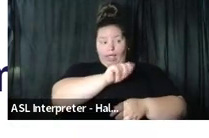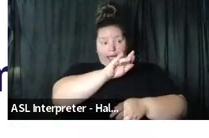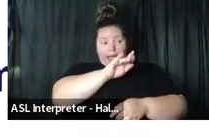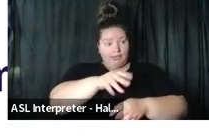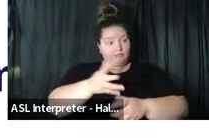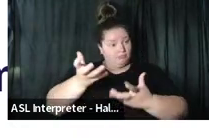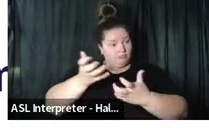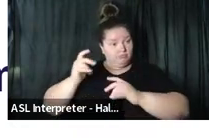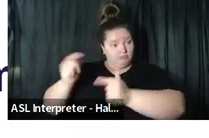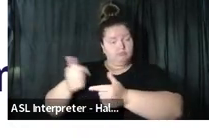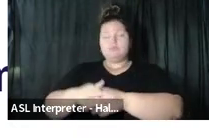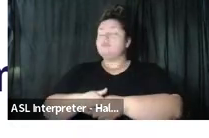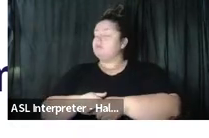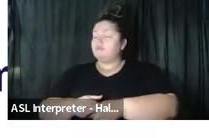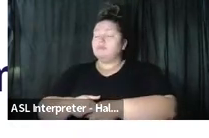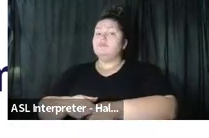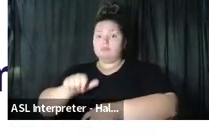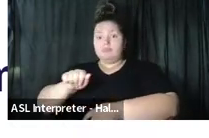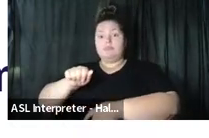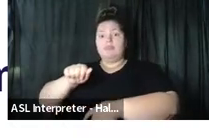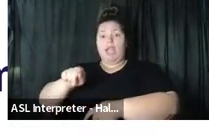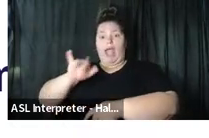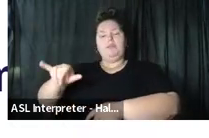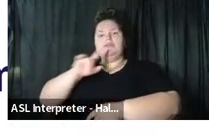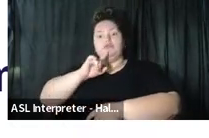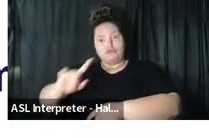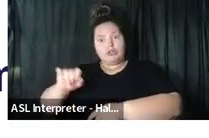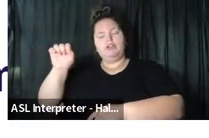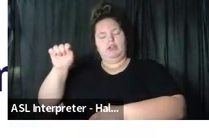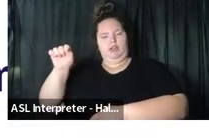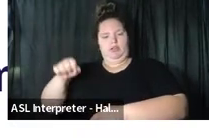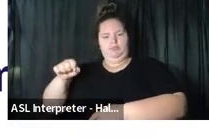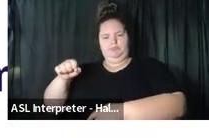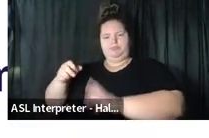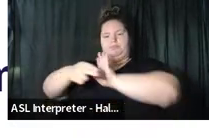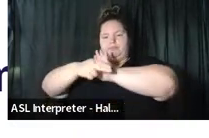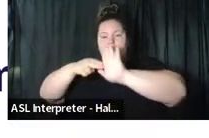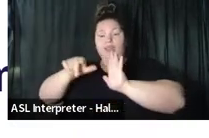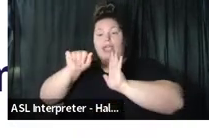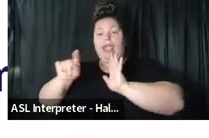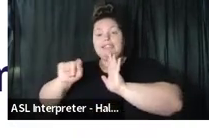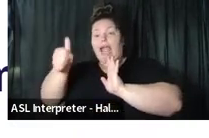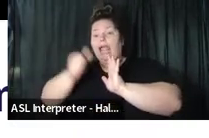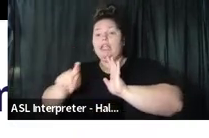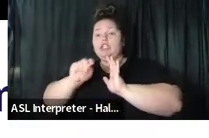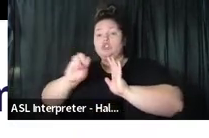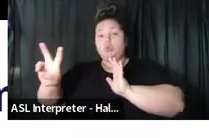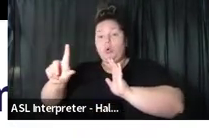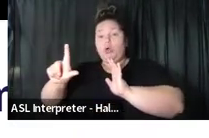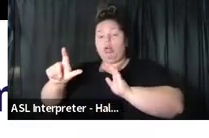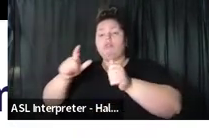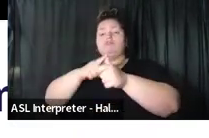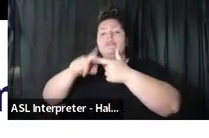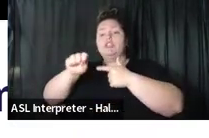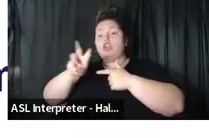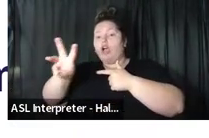Yeah, sure. So what we consider AT is any tool, software, or app that can help people with disabilities,